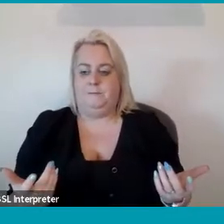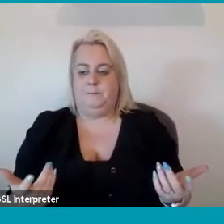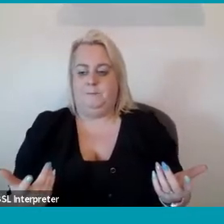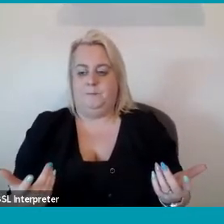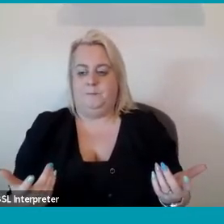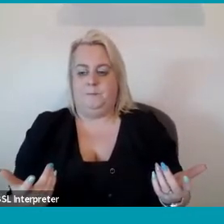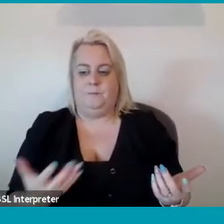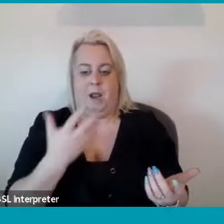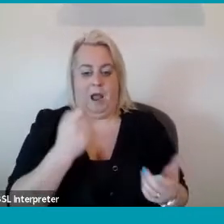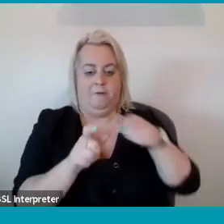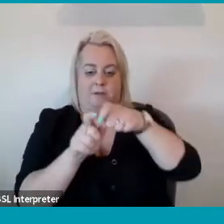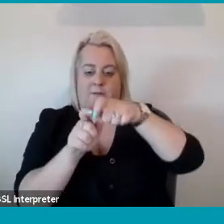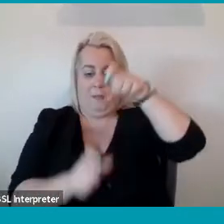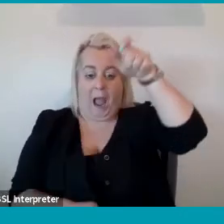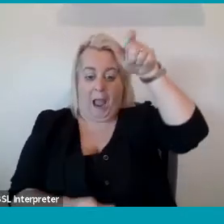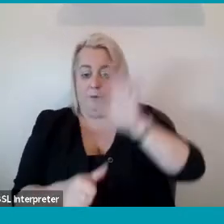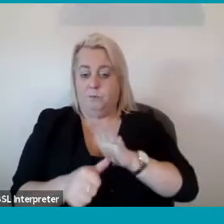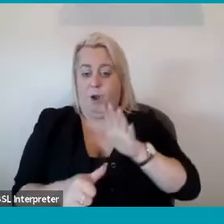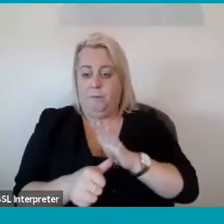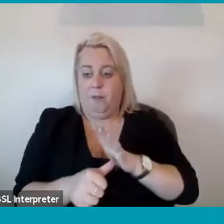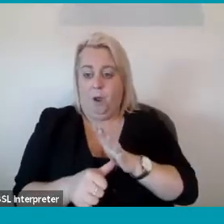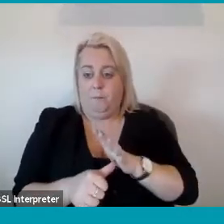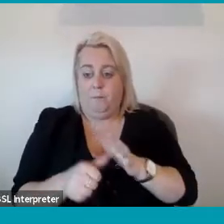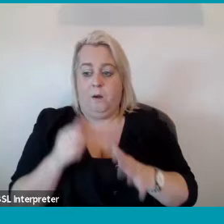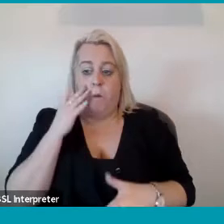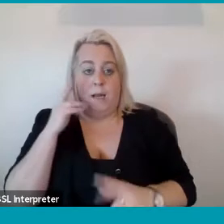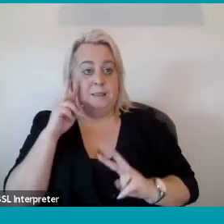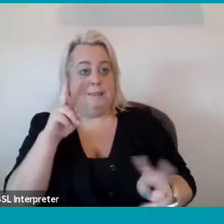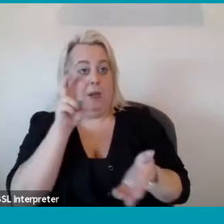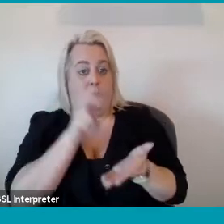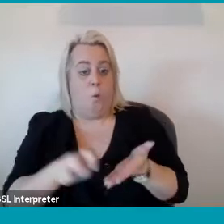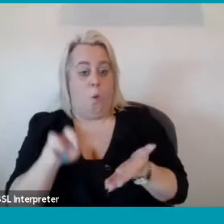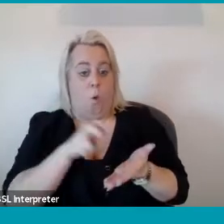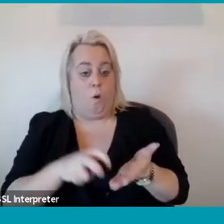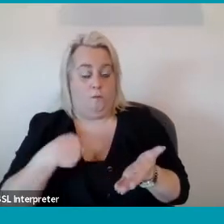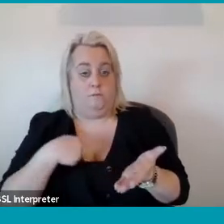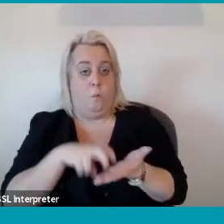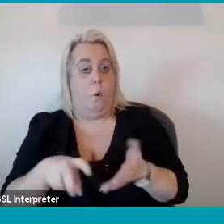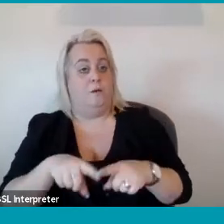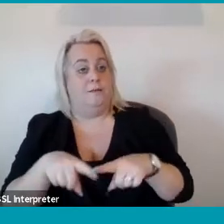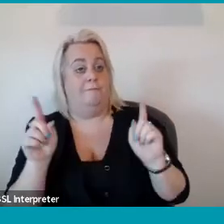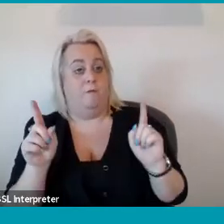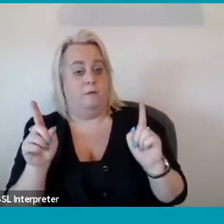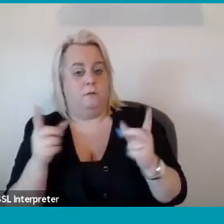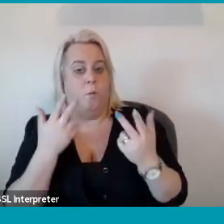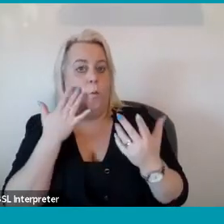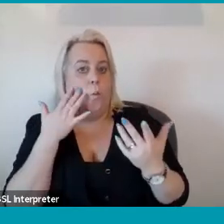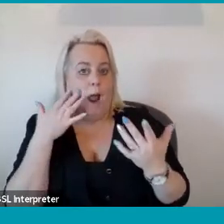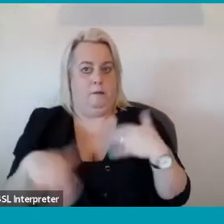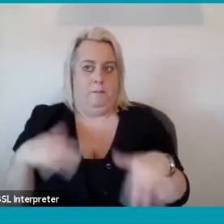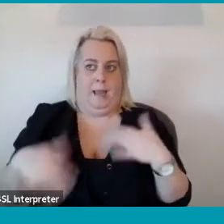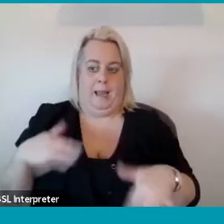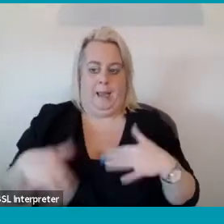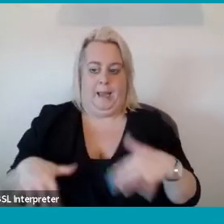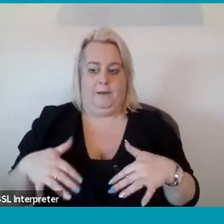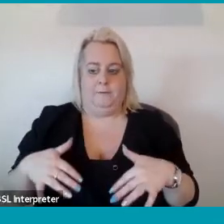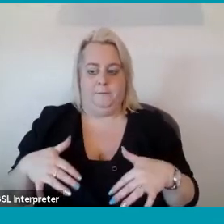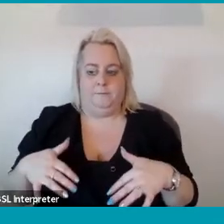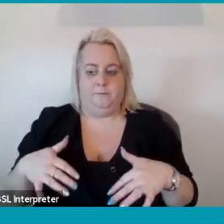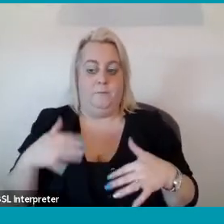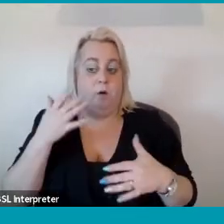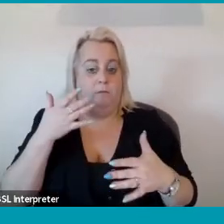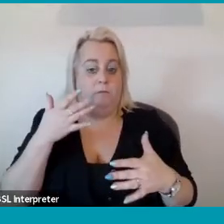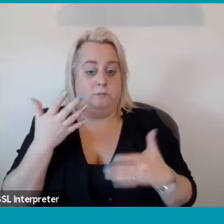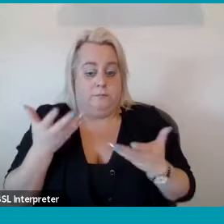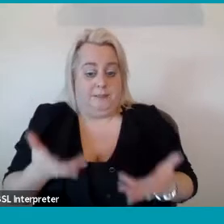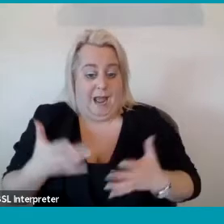When it's bad, if you could see me walk, you'll notice that I'm walking differently. But just here on this call, I don't think I look as though I